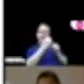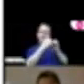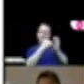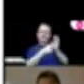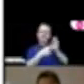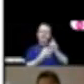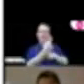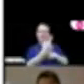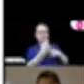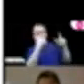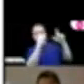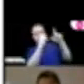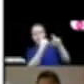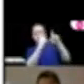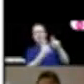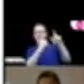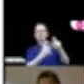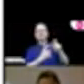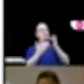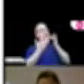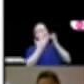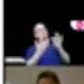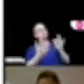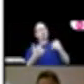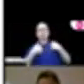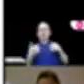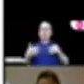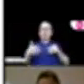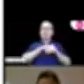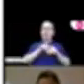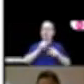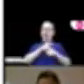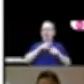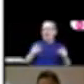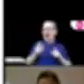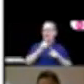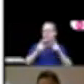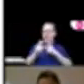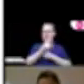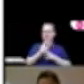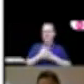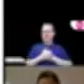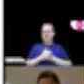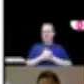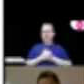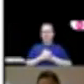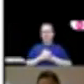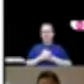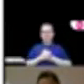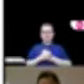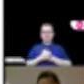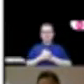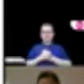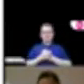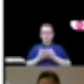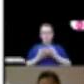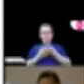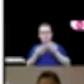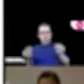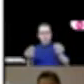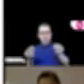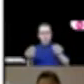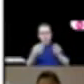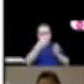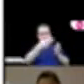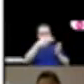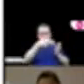it can show that we belong to this community. These people that are on lockdown, they've been home since